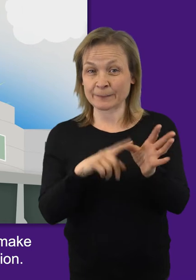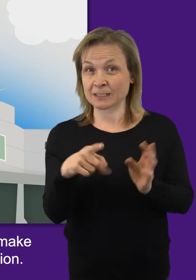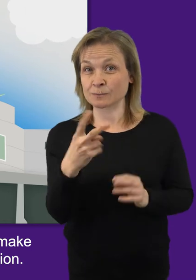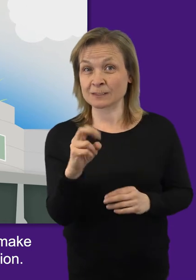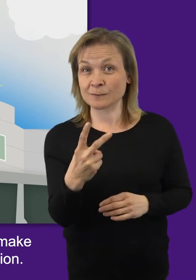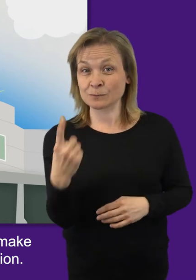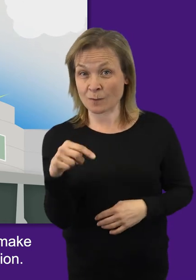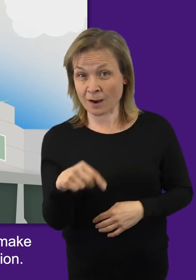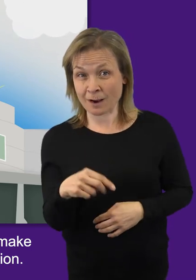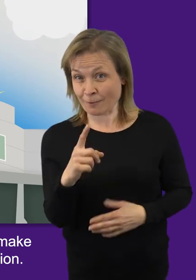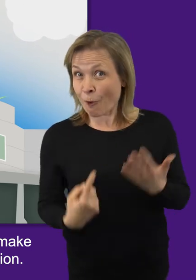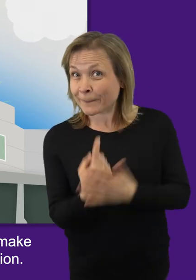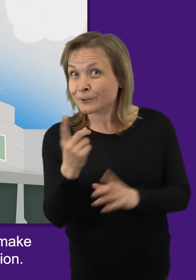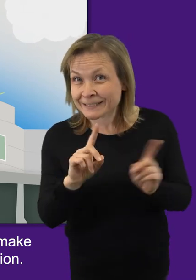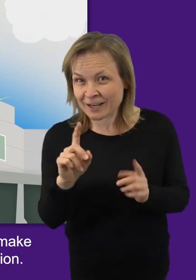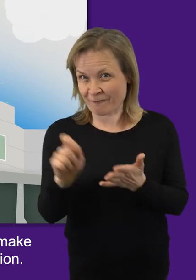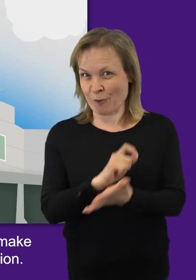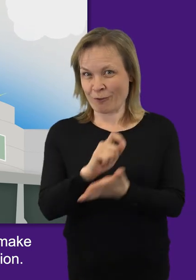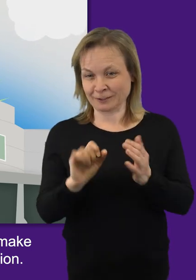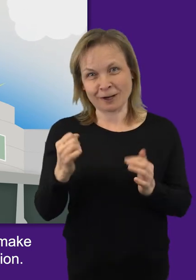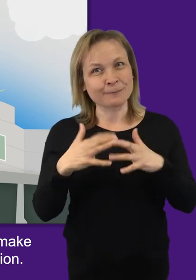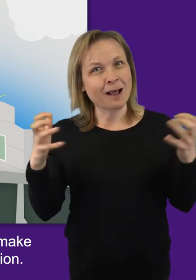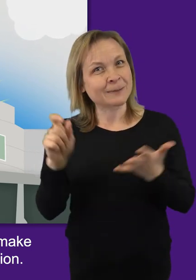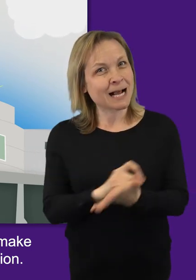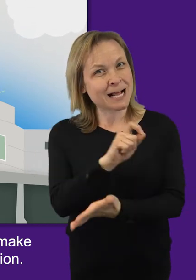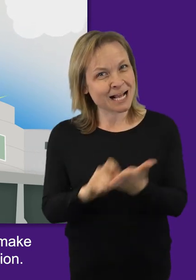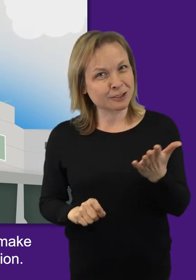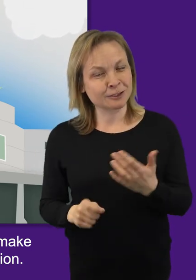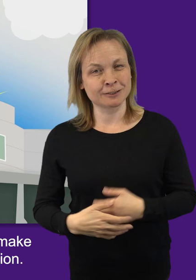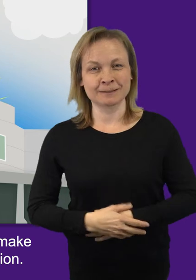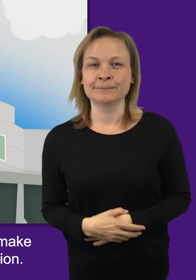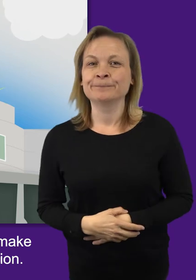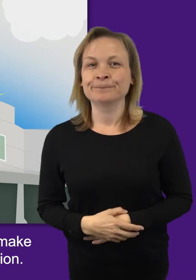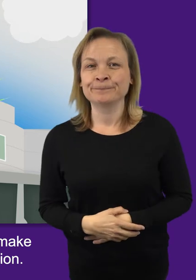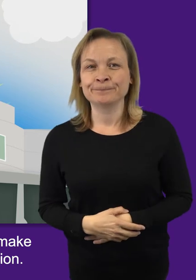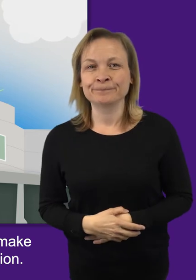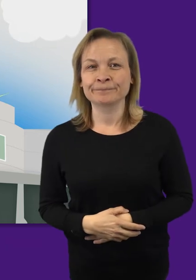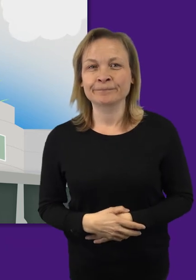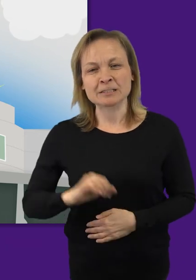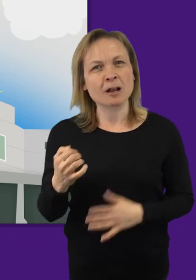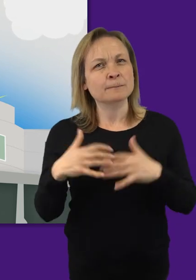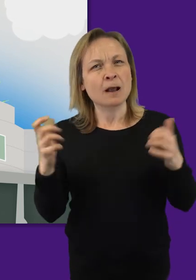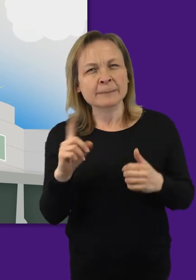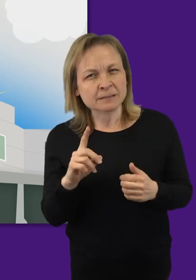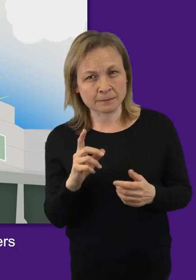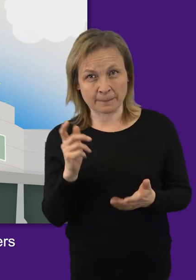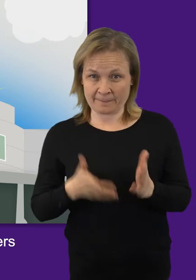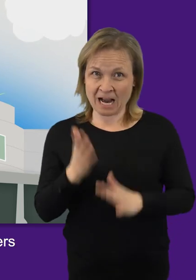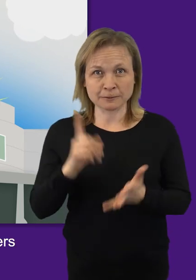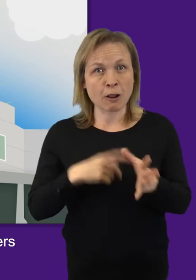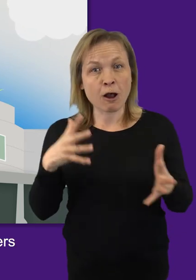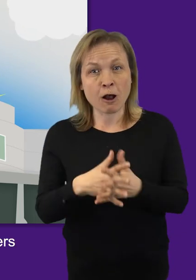on 6th May 2021, you will have the opportunity to make your vote count in the Scottish Parliament election. The